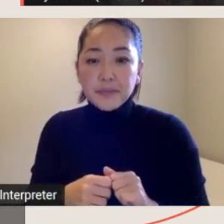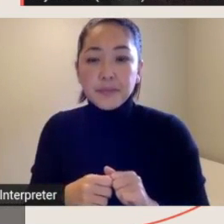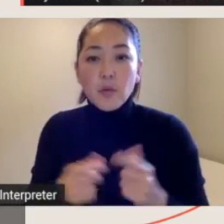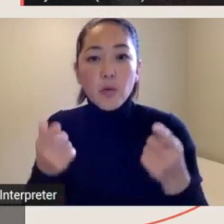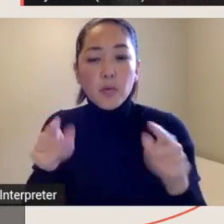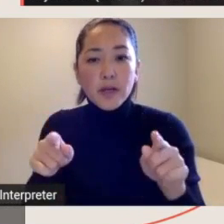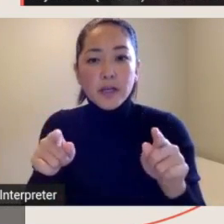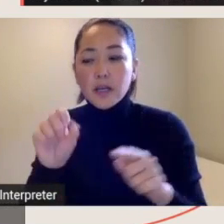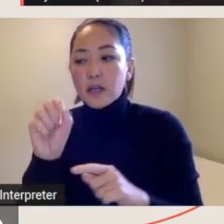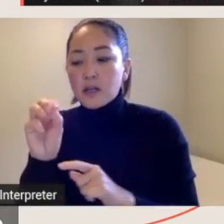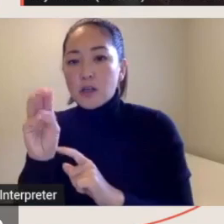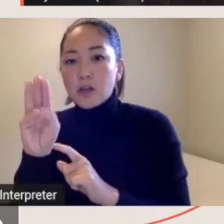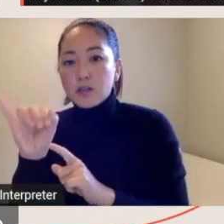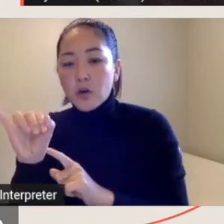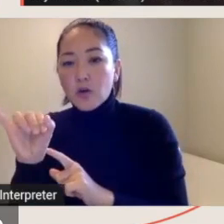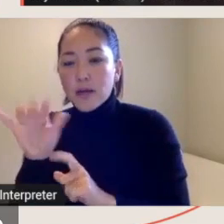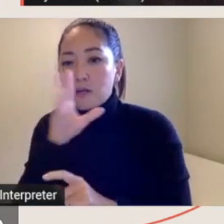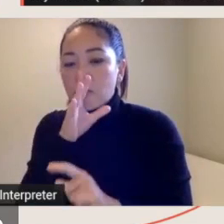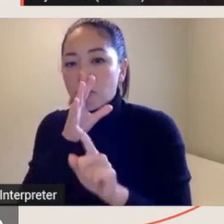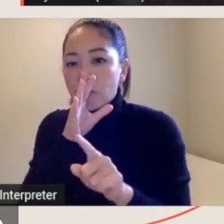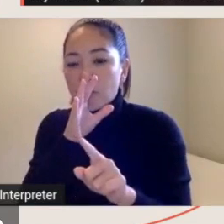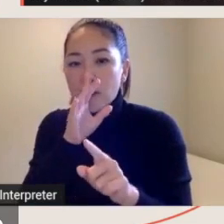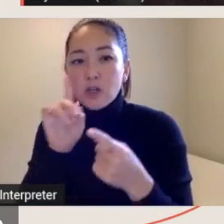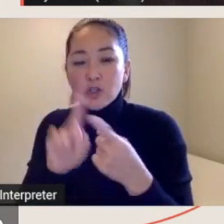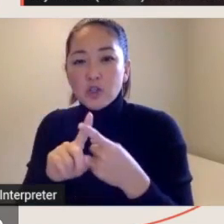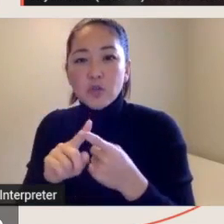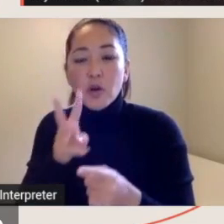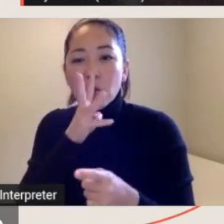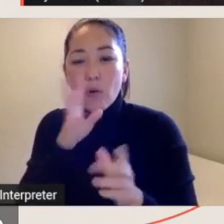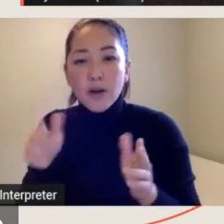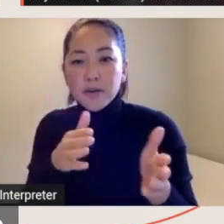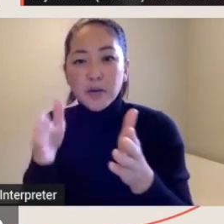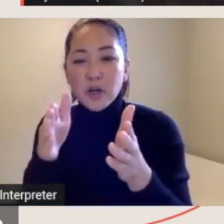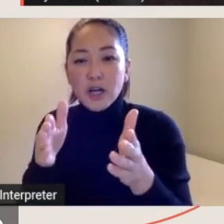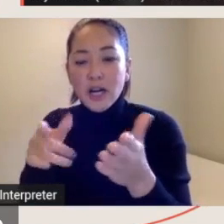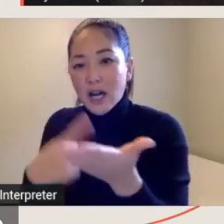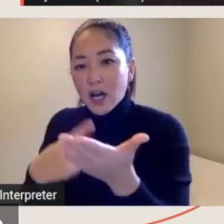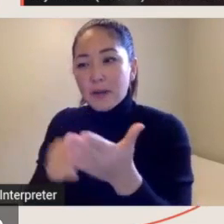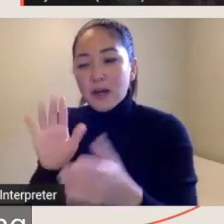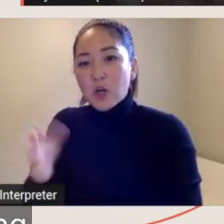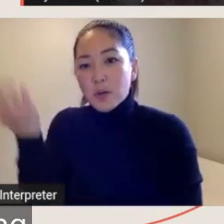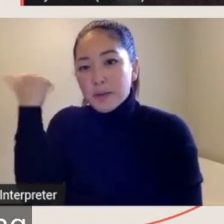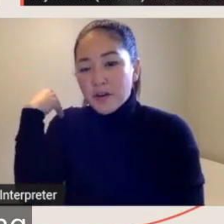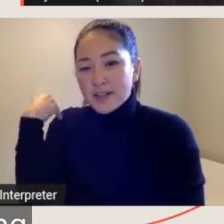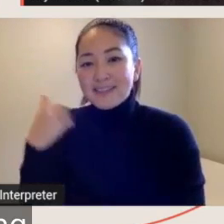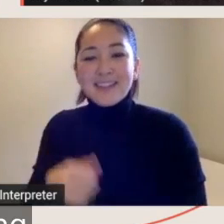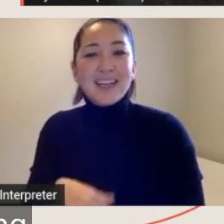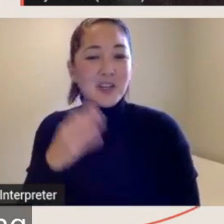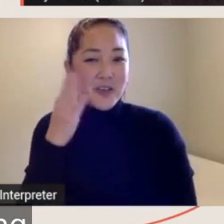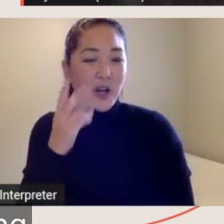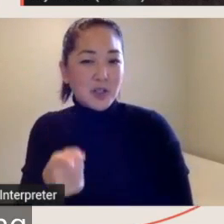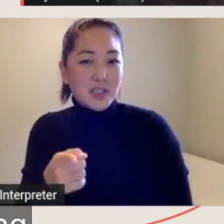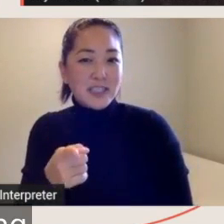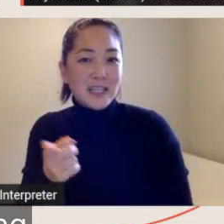where Somi speaks to Dadu by the riverside, yes, talking about her past. So we knew she was going to